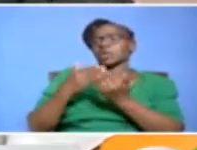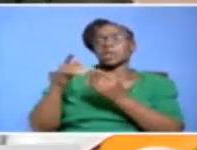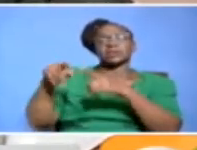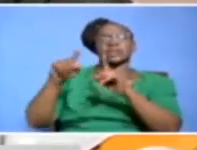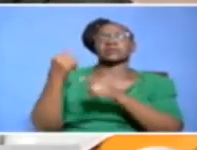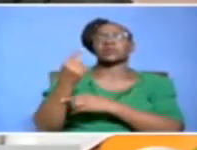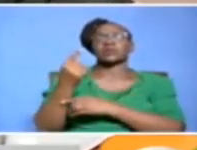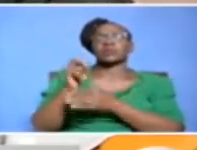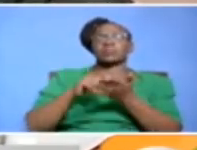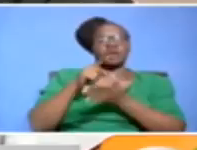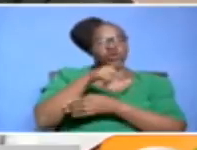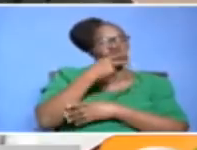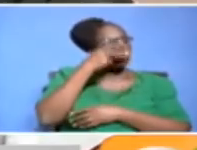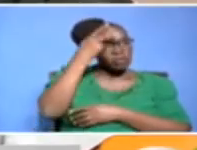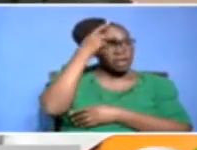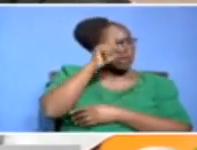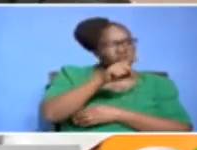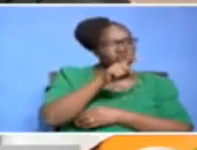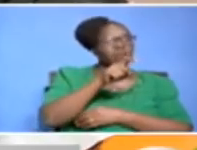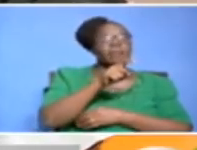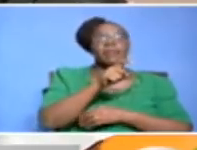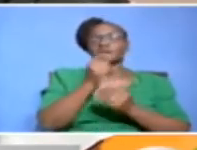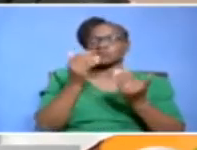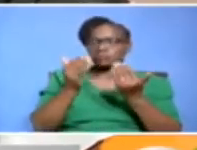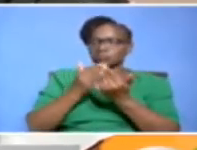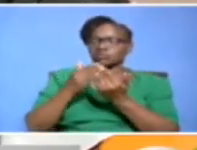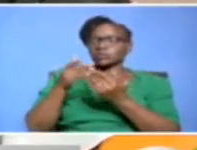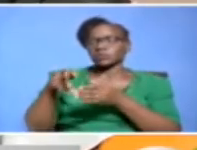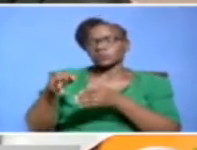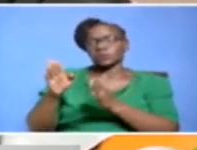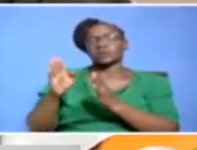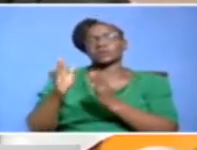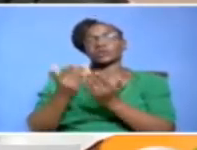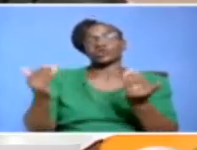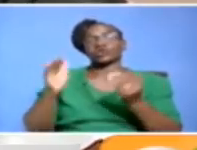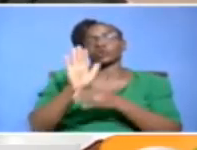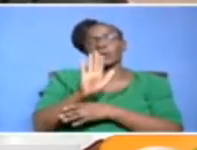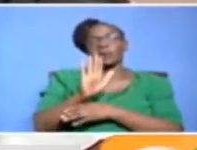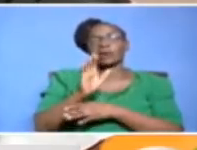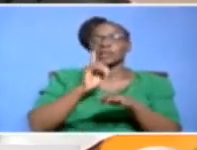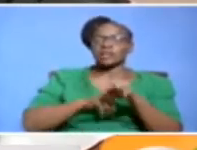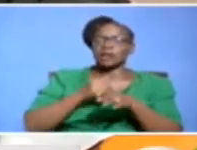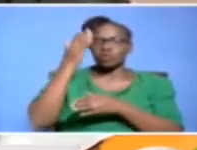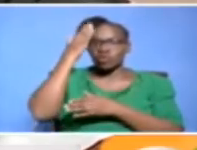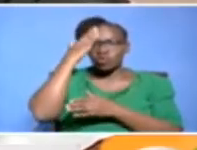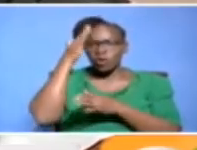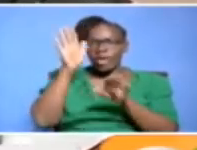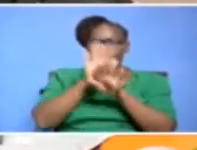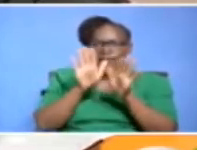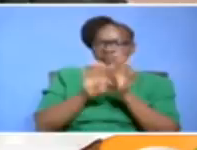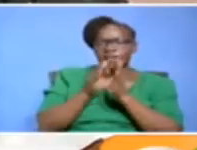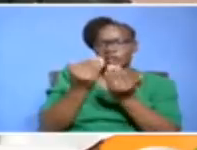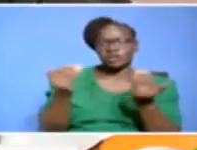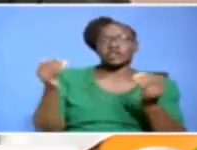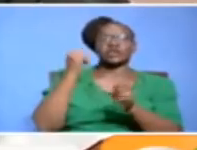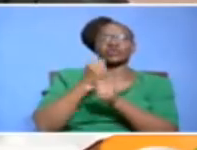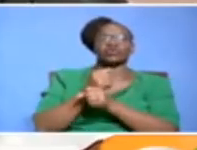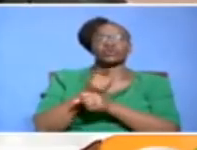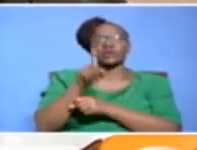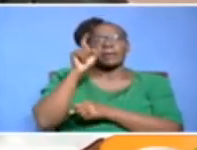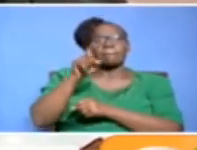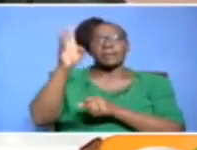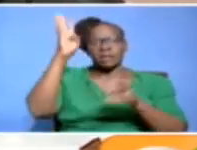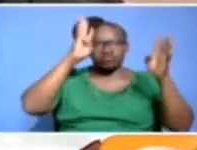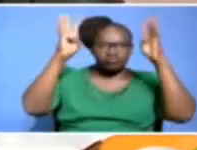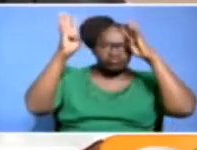a deliberate move to parent your child, that you know what they are doing, what they are engaging in? Go out of your way to be creative, to keep